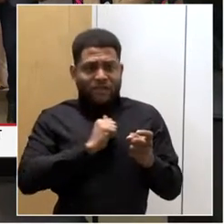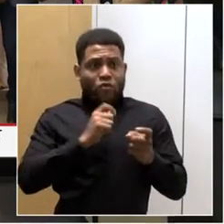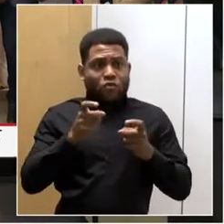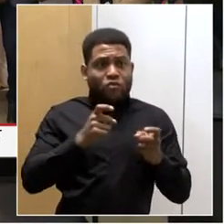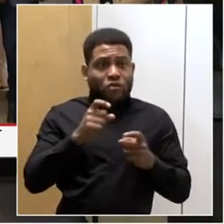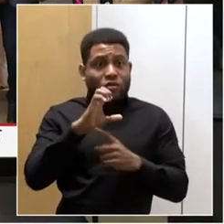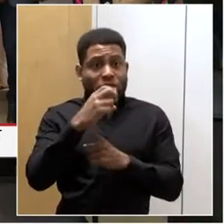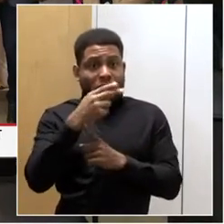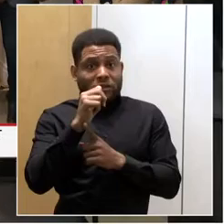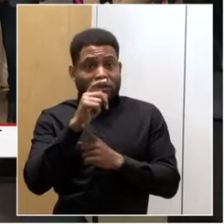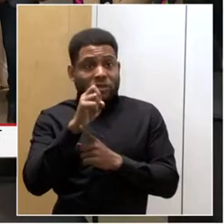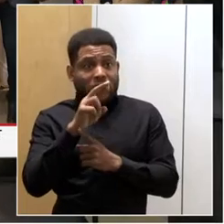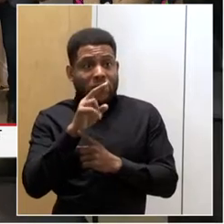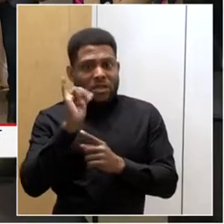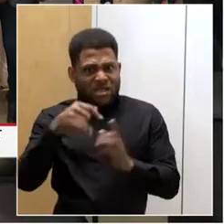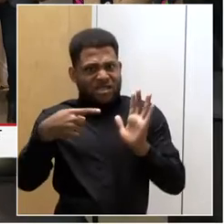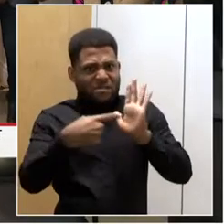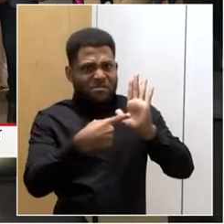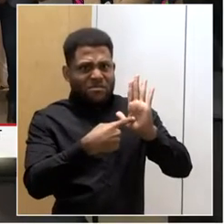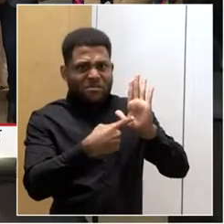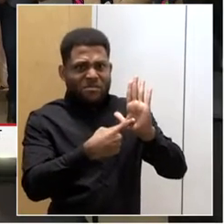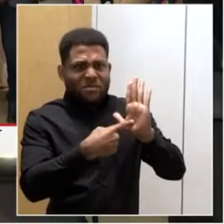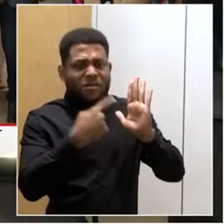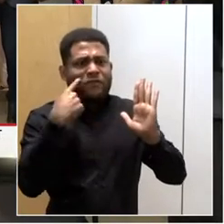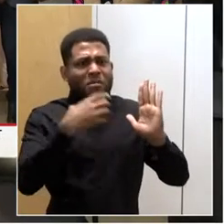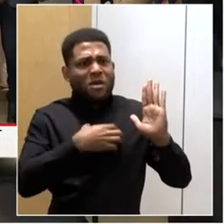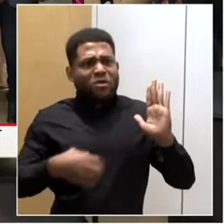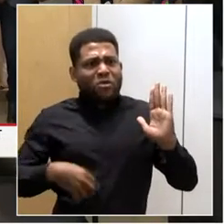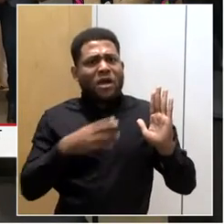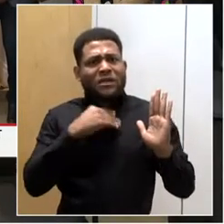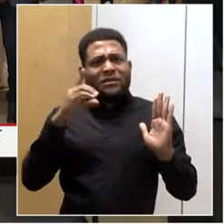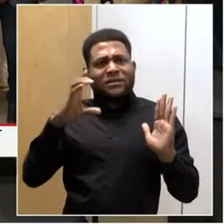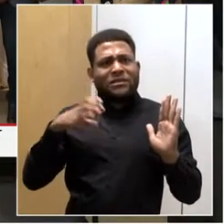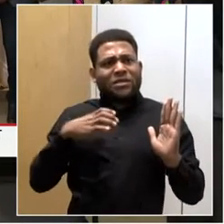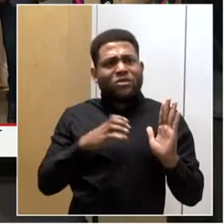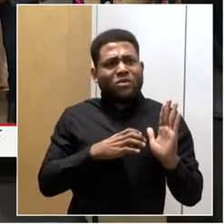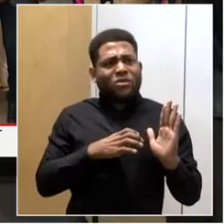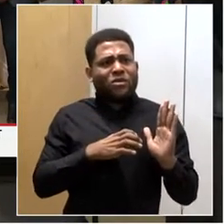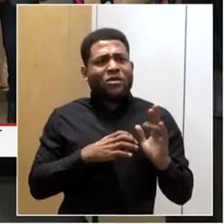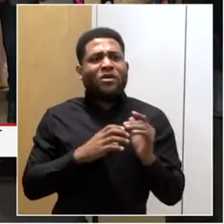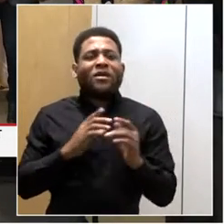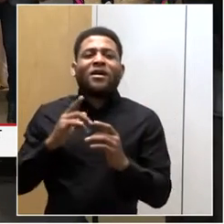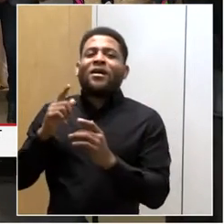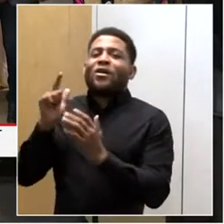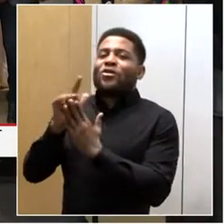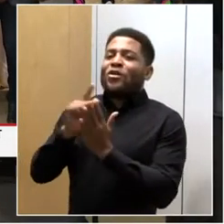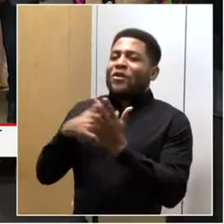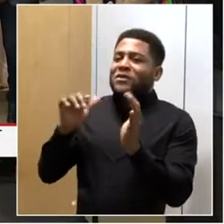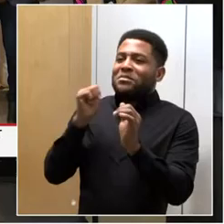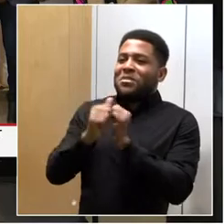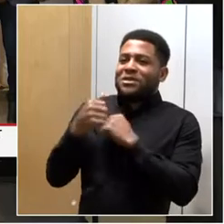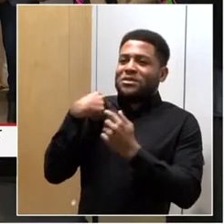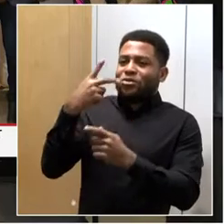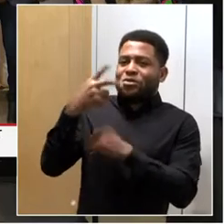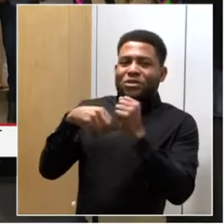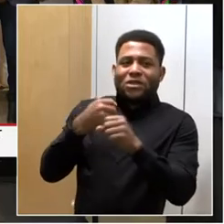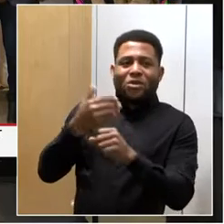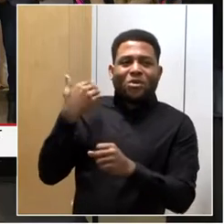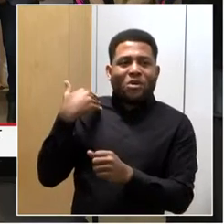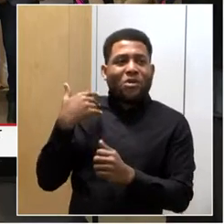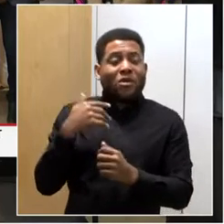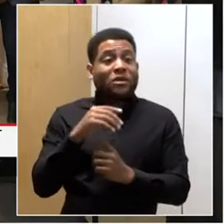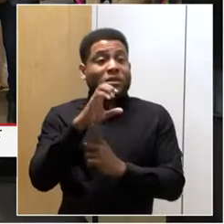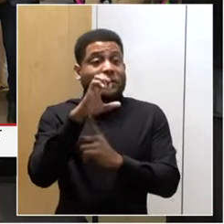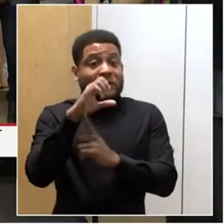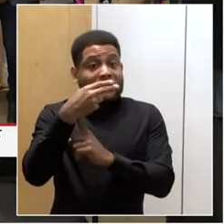Rule Charter gives the council. Again, the law was passed 2 years ago, and Chancellor Farabee was negligent in presenting